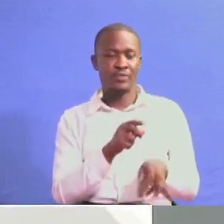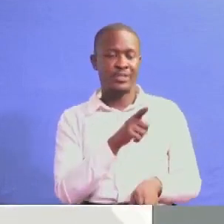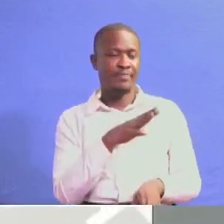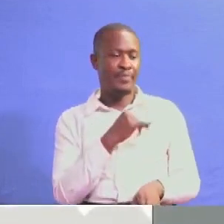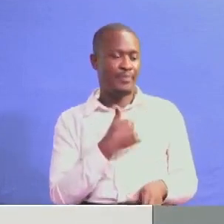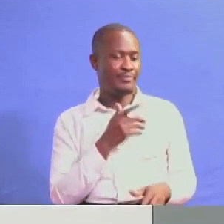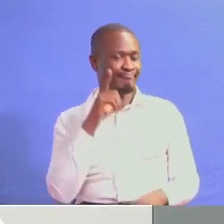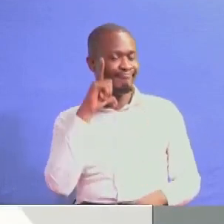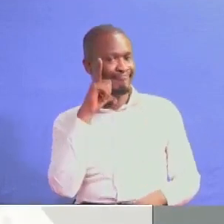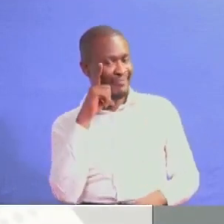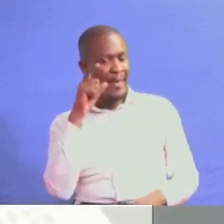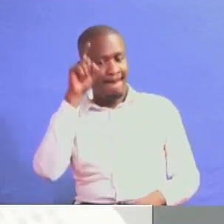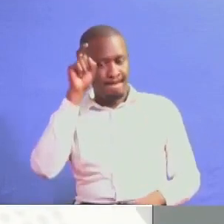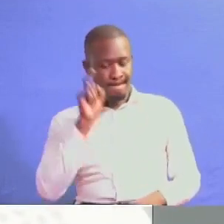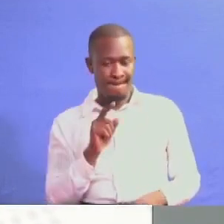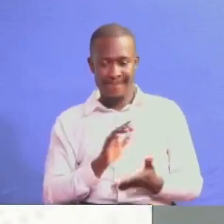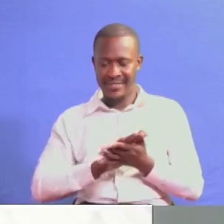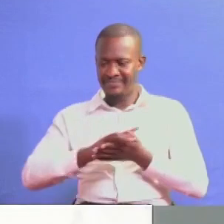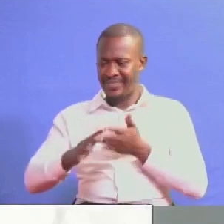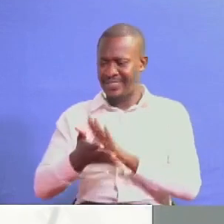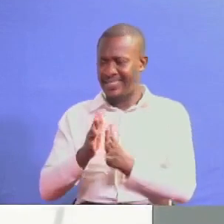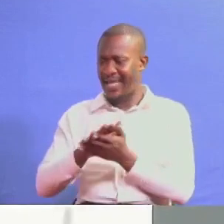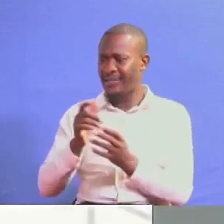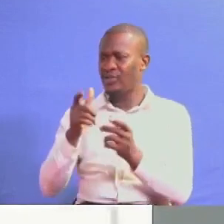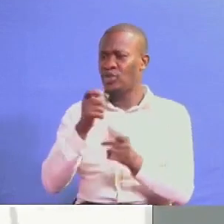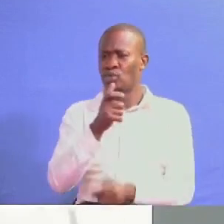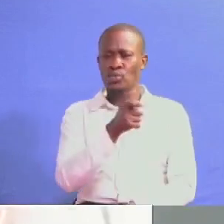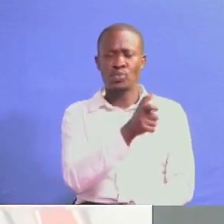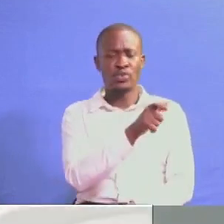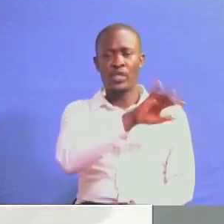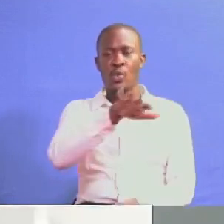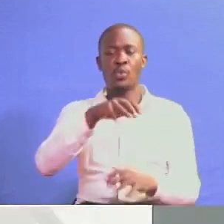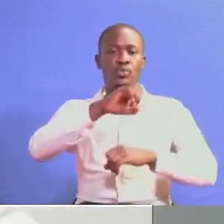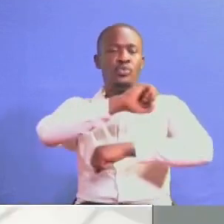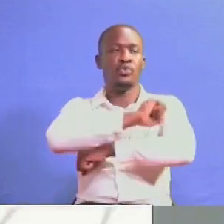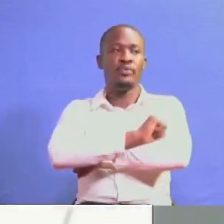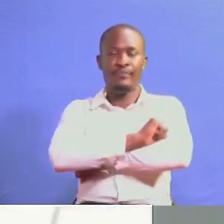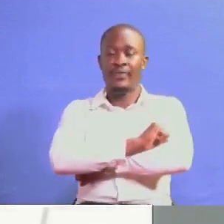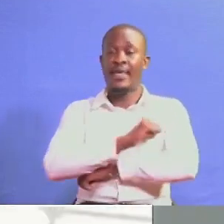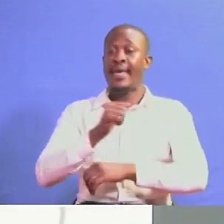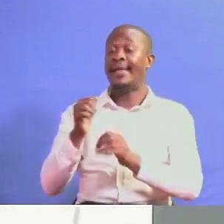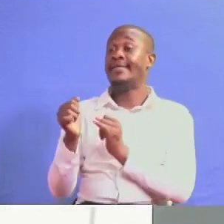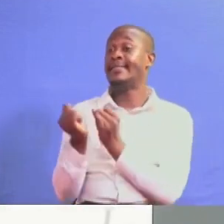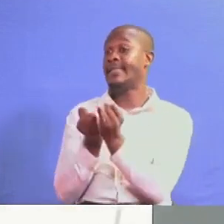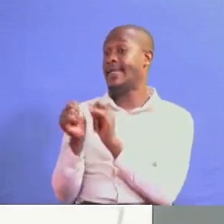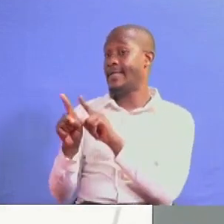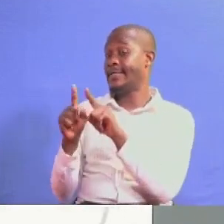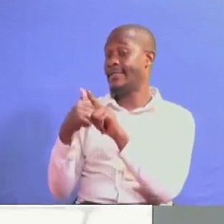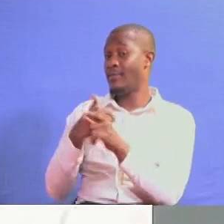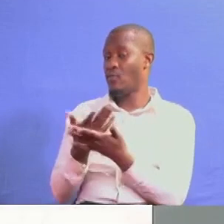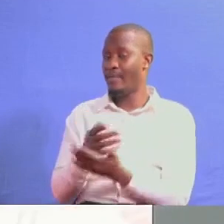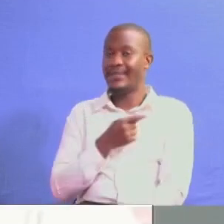nalala mpaka ioshwe, iwekwe, ipigwe madawa the whole school. Saturday pia ilikuwa